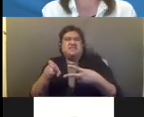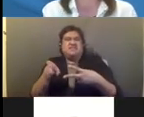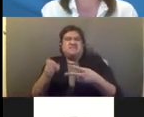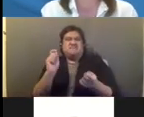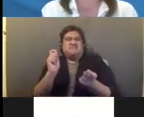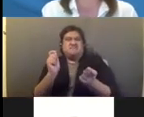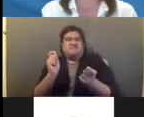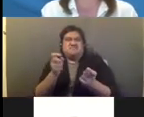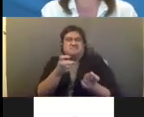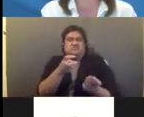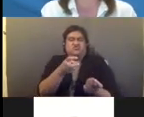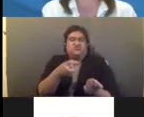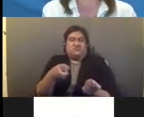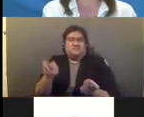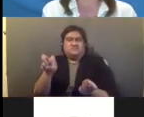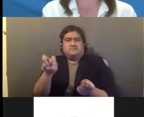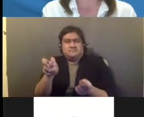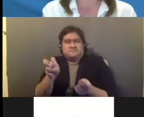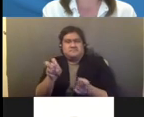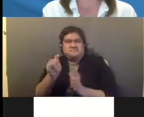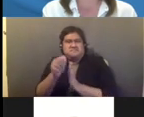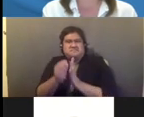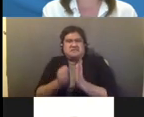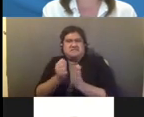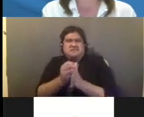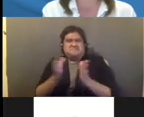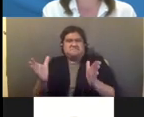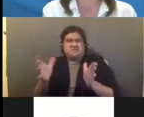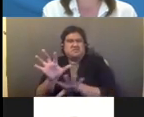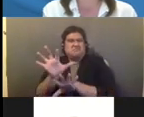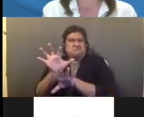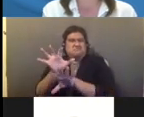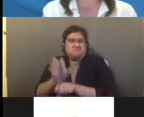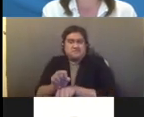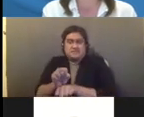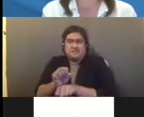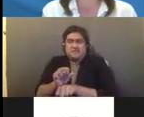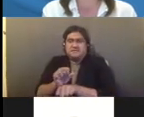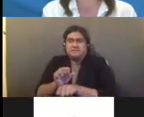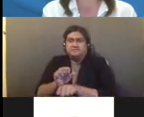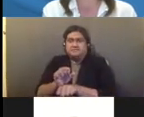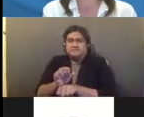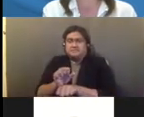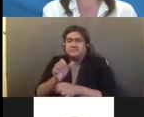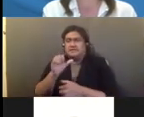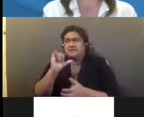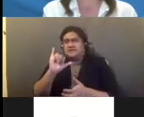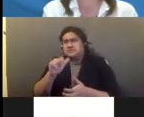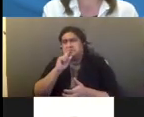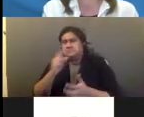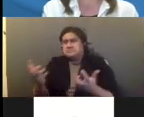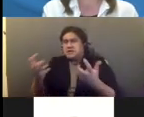not a surprise to those of you who have been through it and certainly is in line with what I observed clinically.